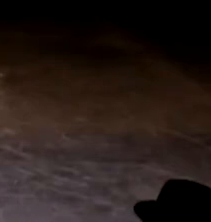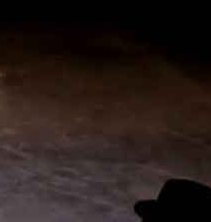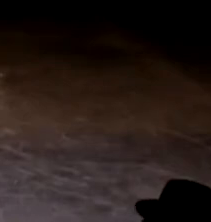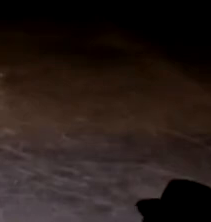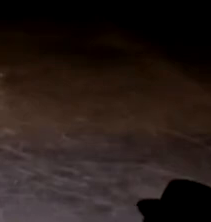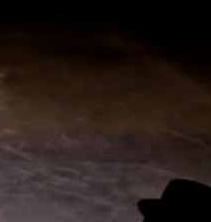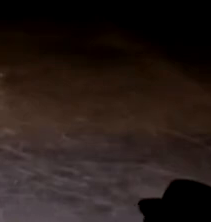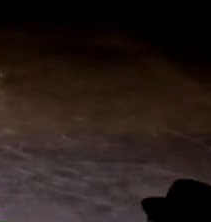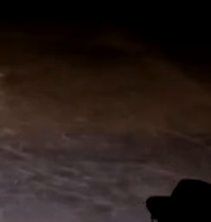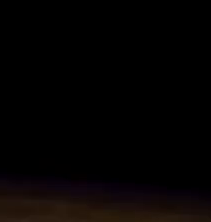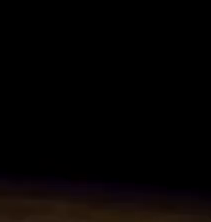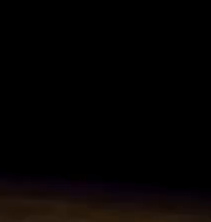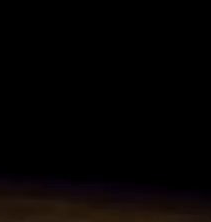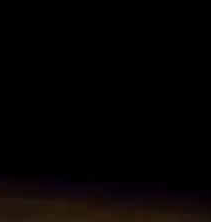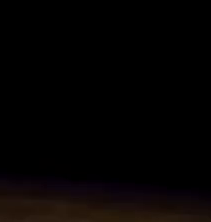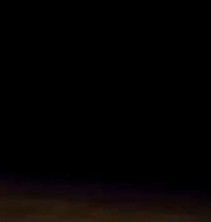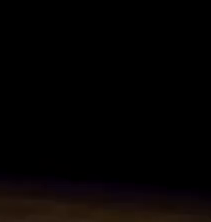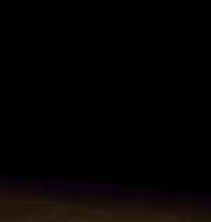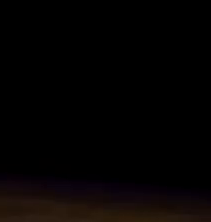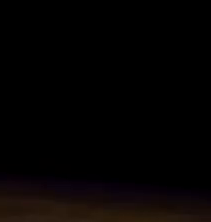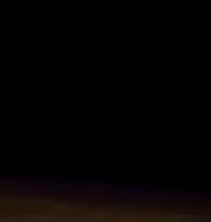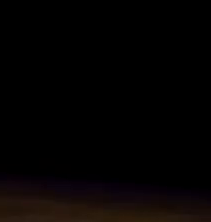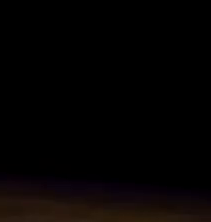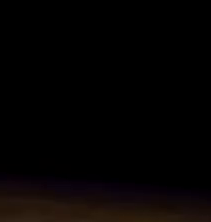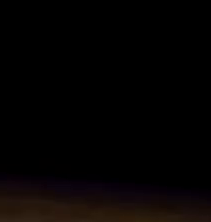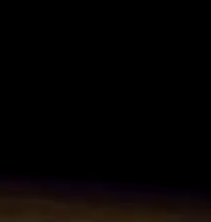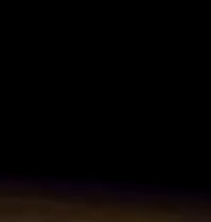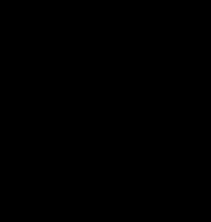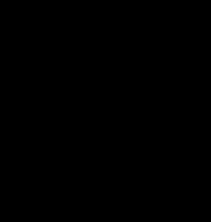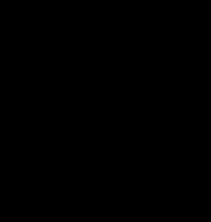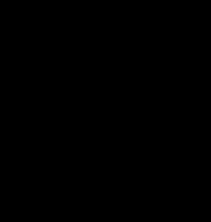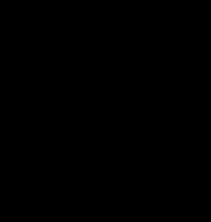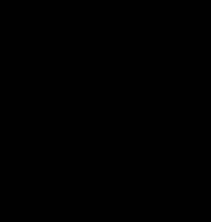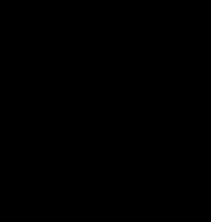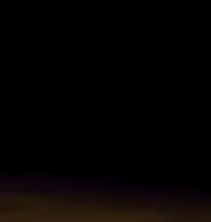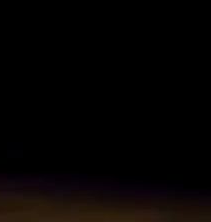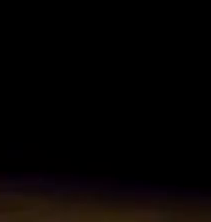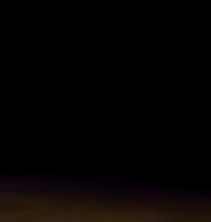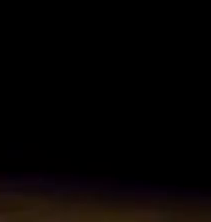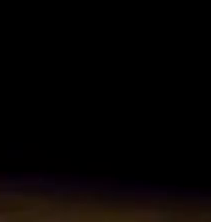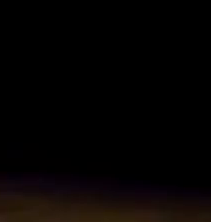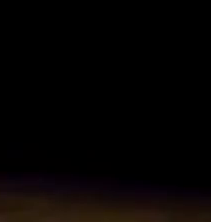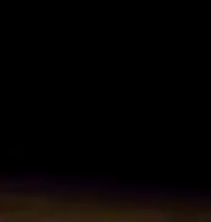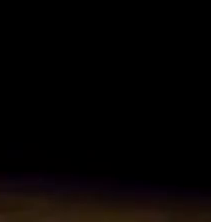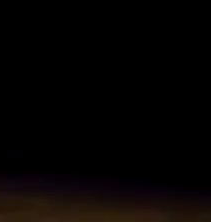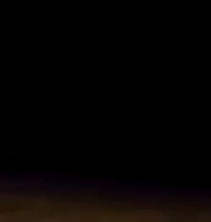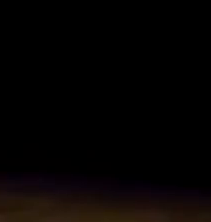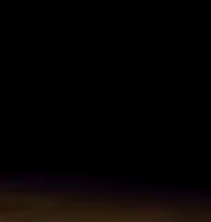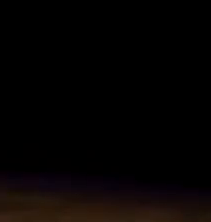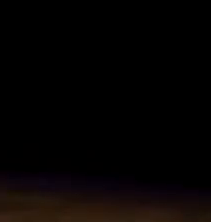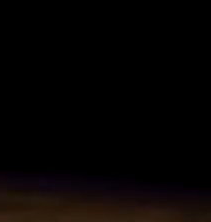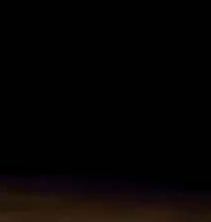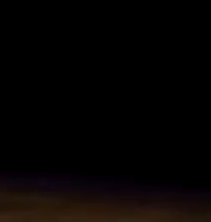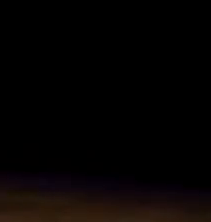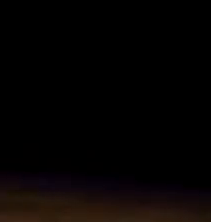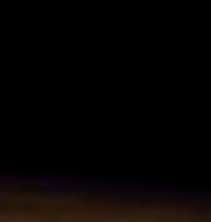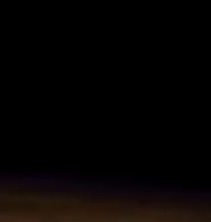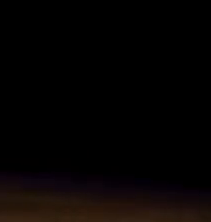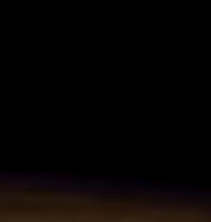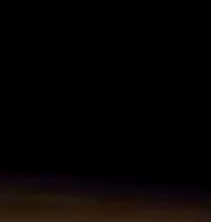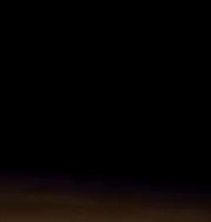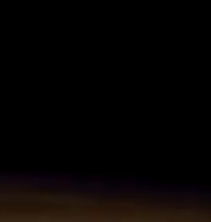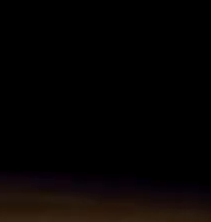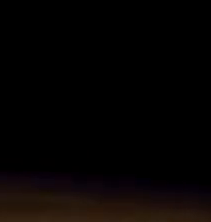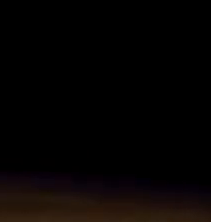looking. It's so exciting this evening. I'm so looking forward to this evening. We've got brilliant Cara and Kate